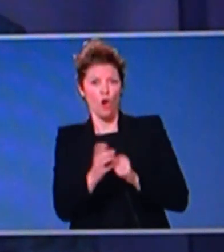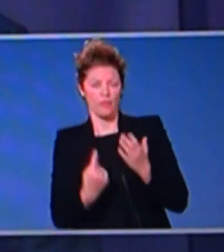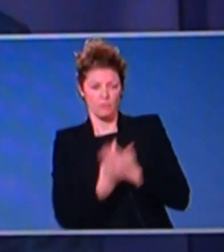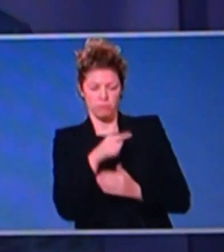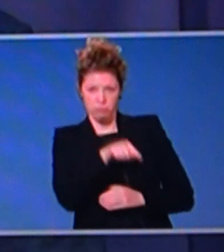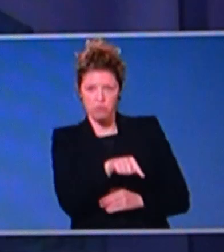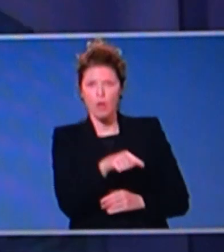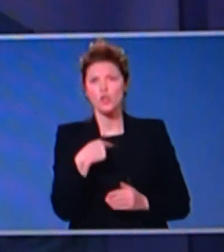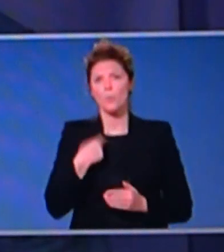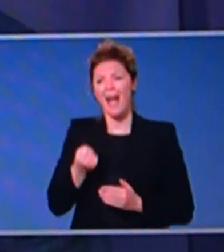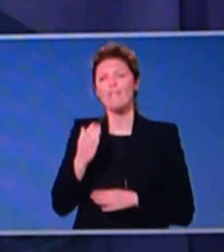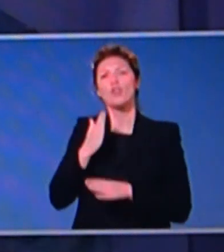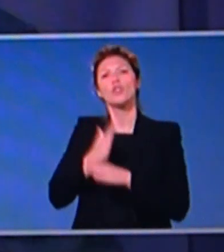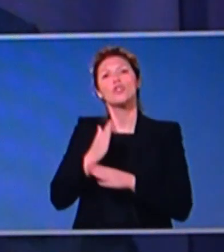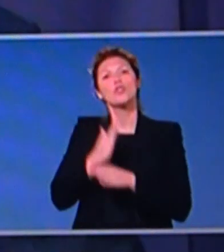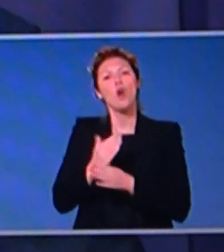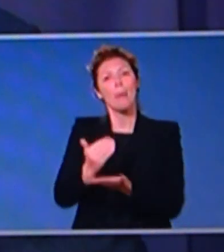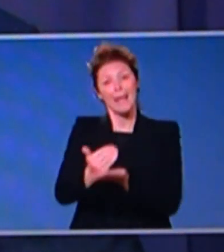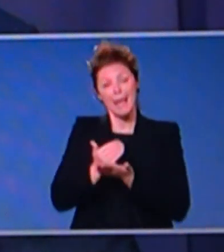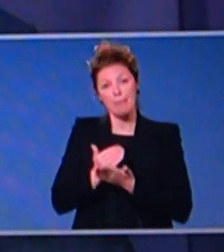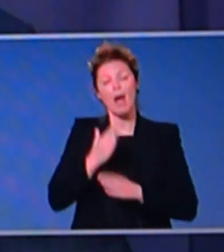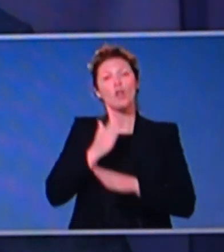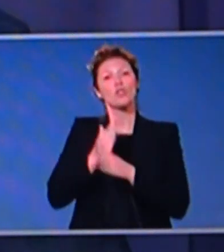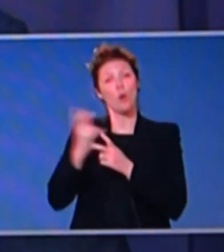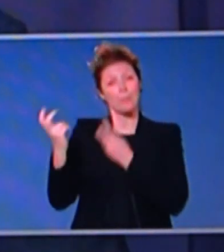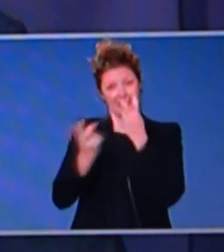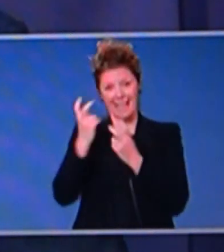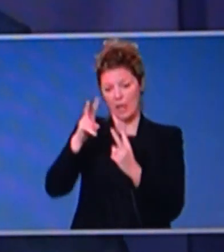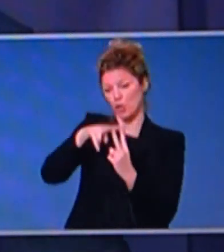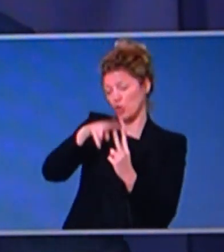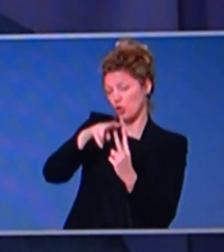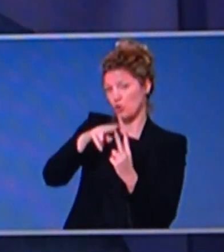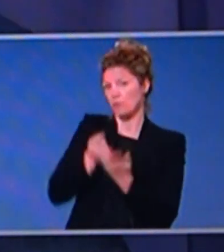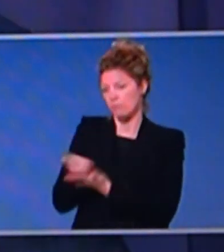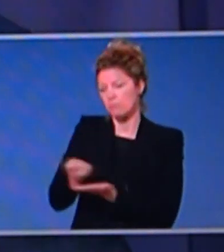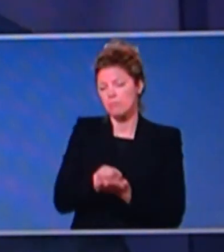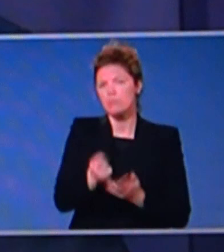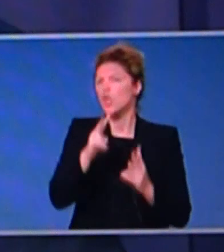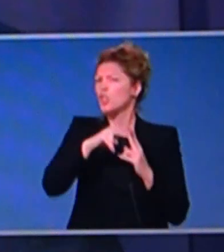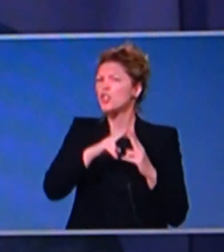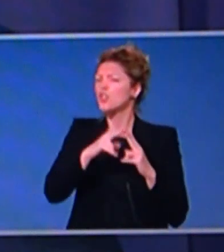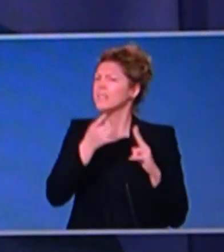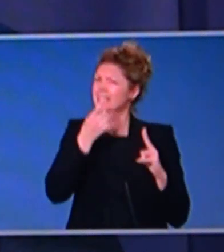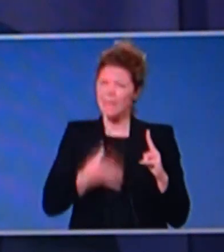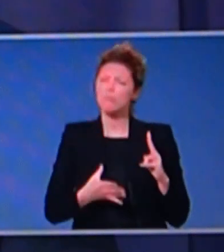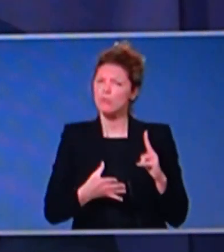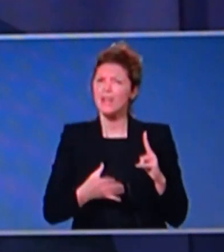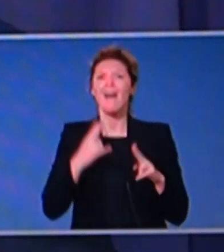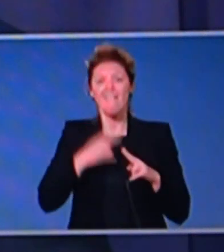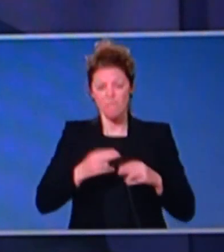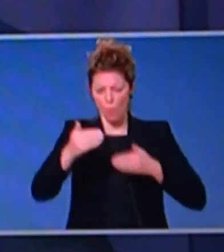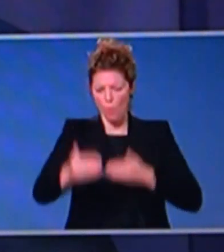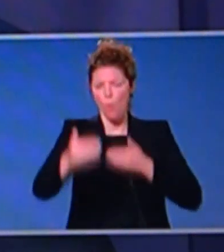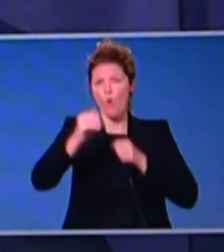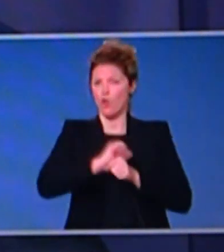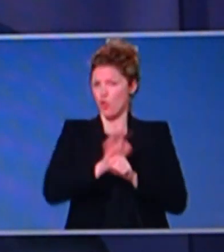week, and the JobKeeper arrangements were temporary measures that were put in place for the COVID period,